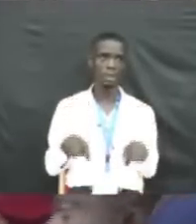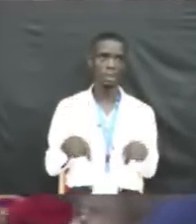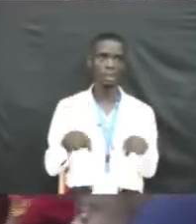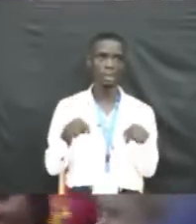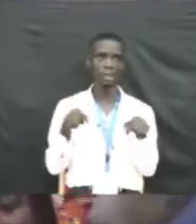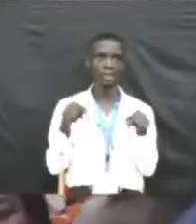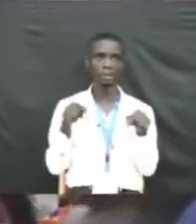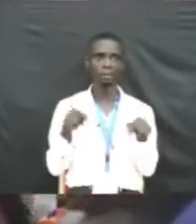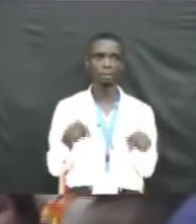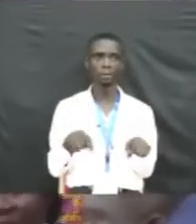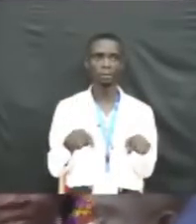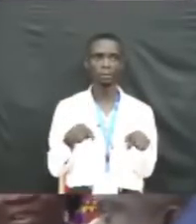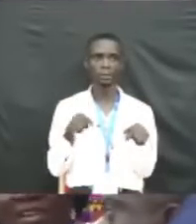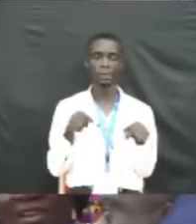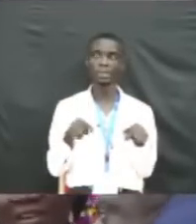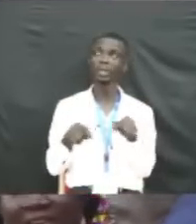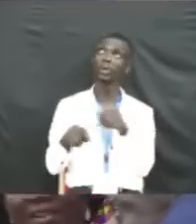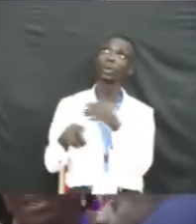are.